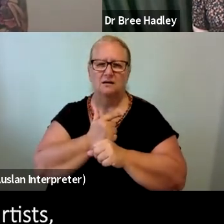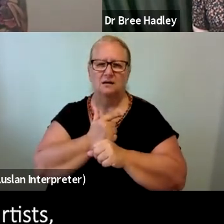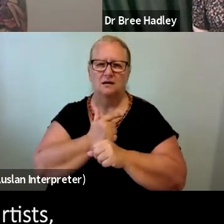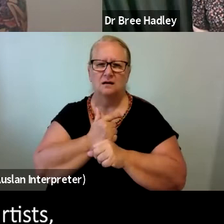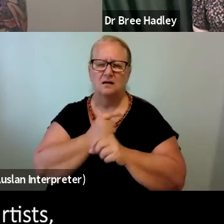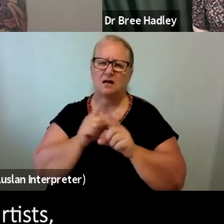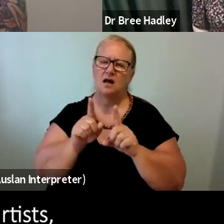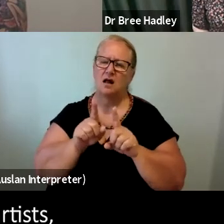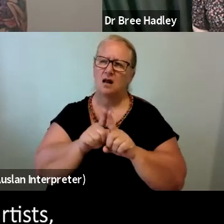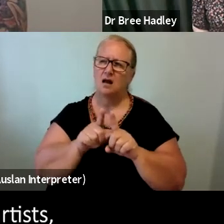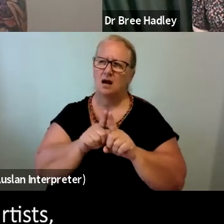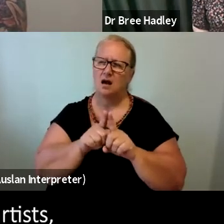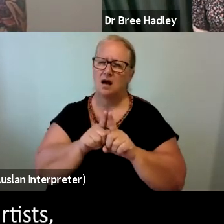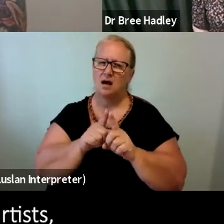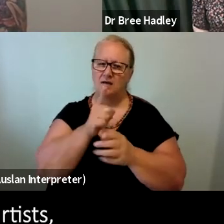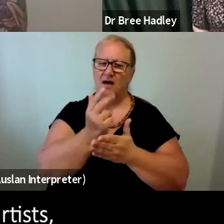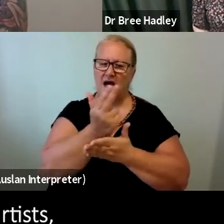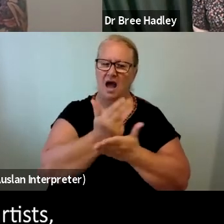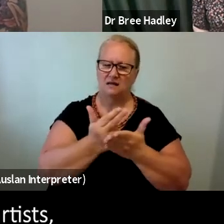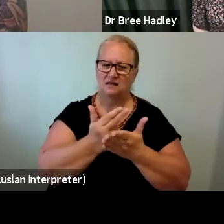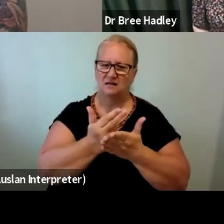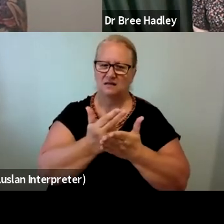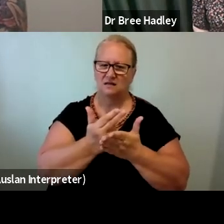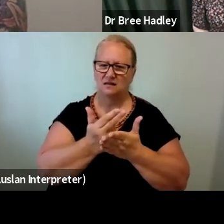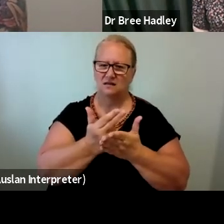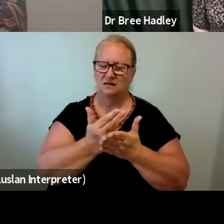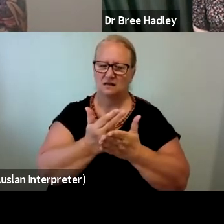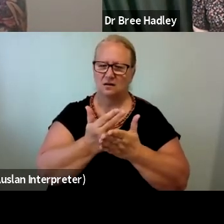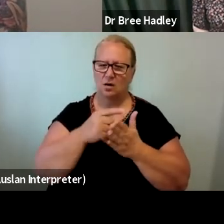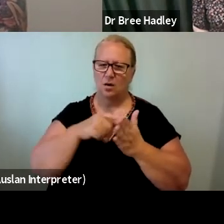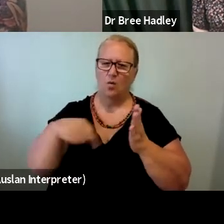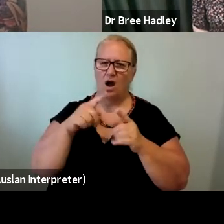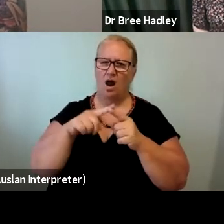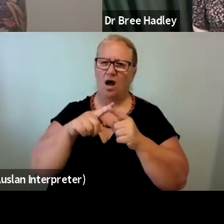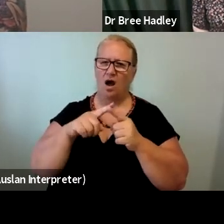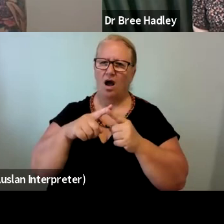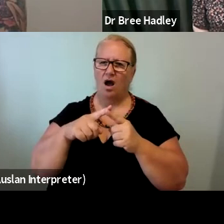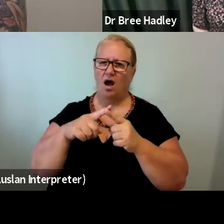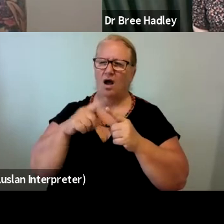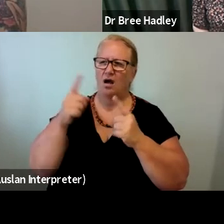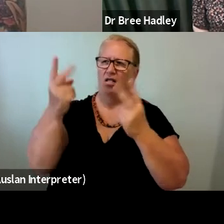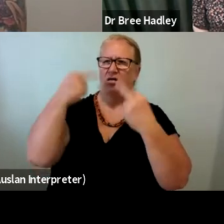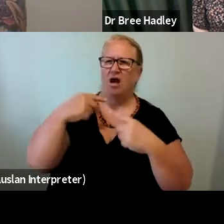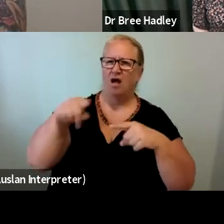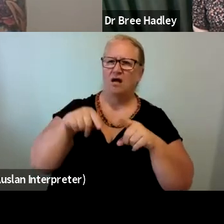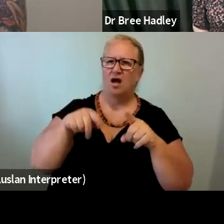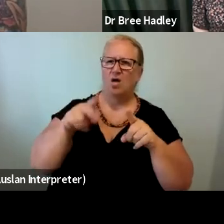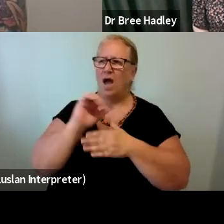like, artists, we're infantilized, right? We're infantilized by